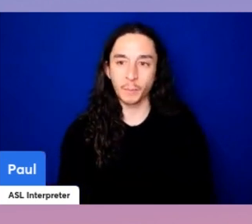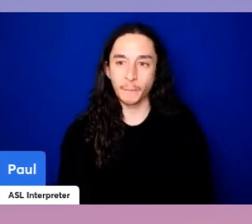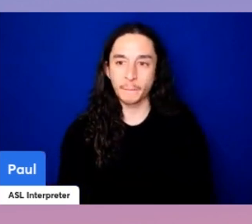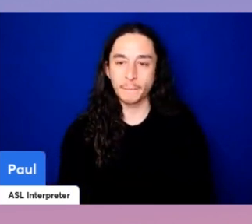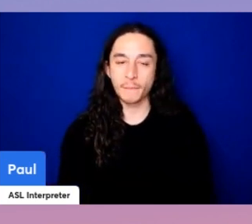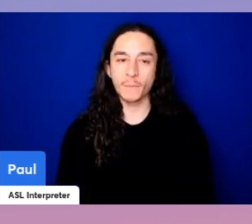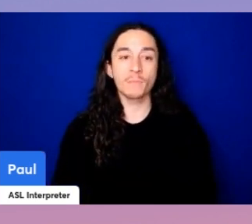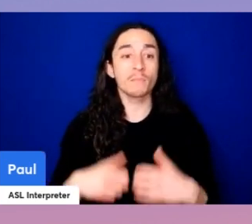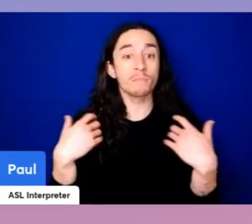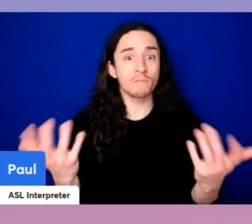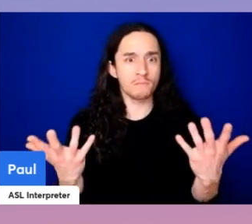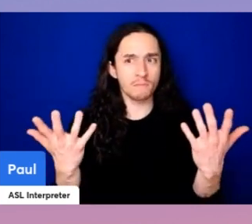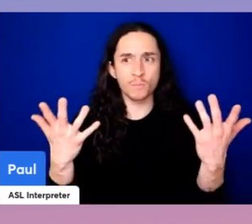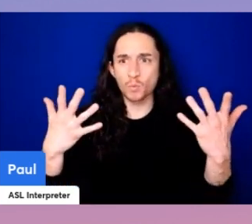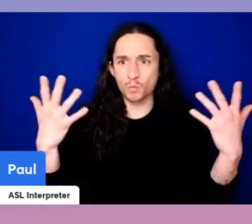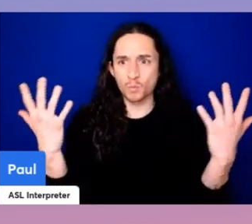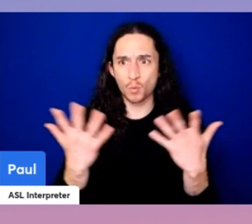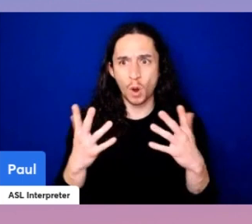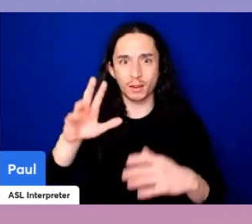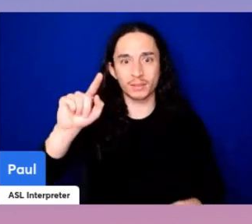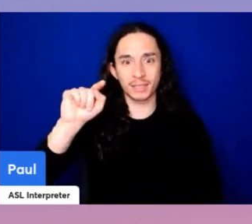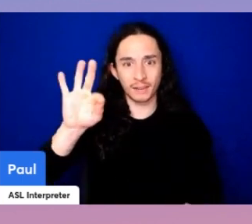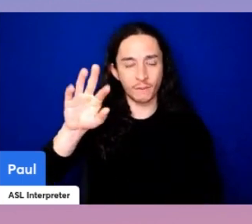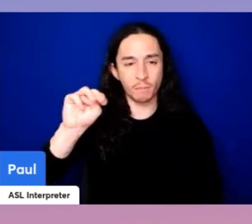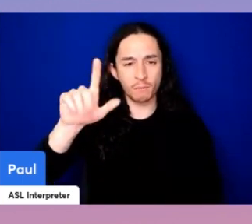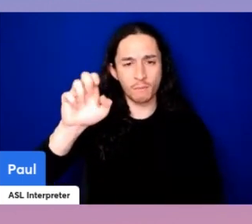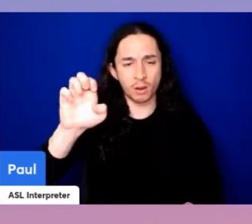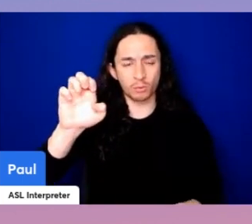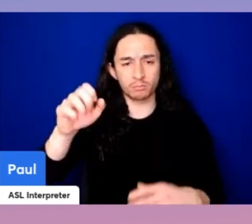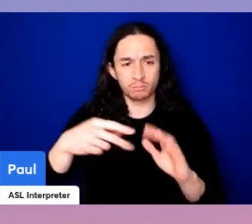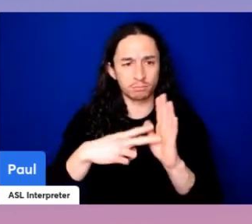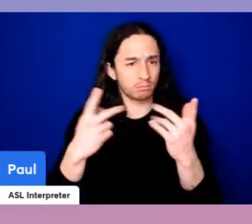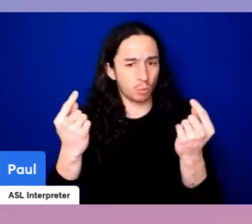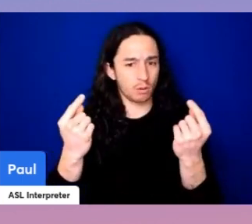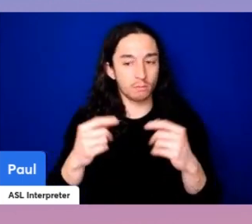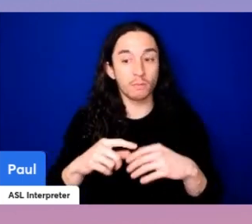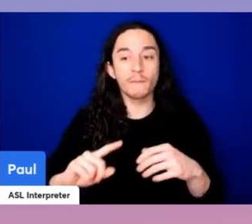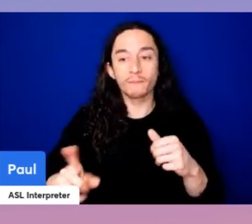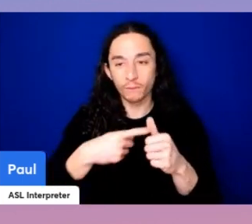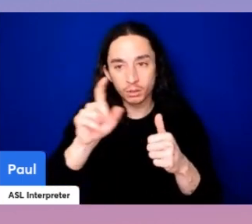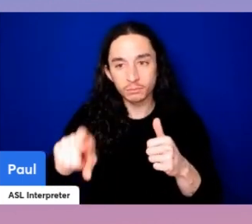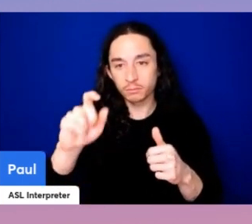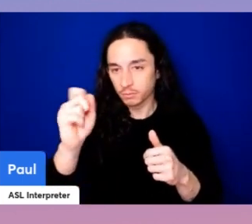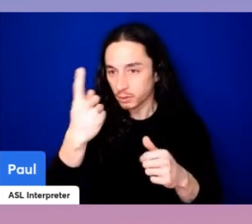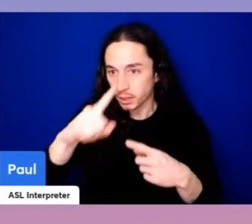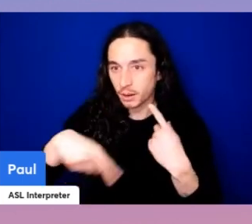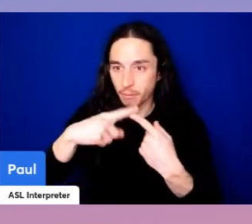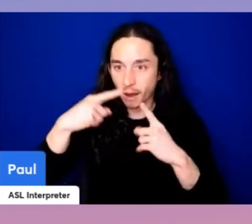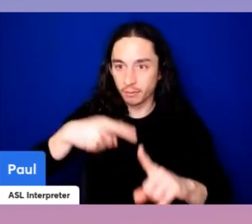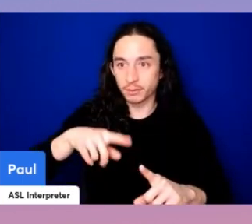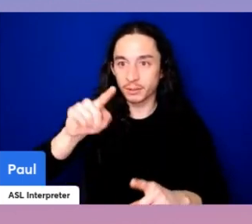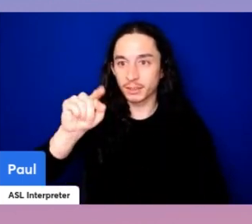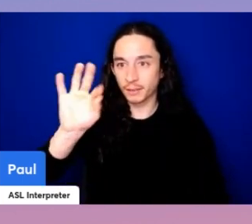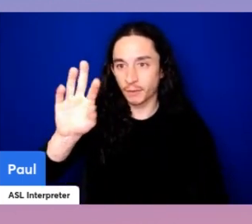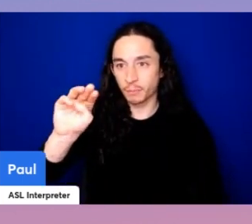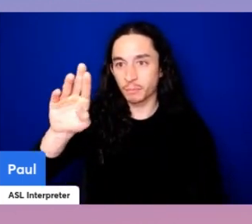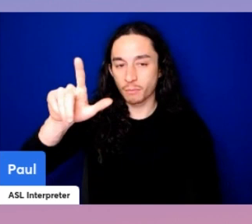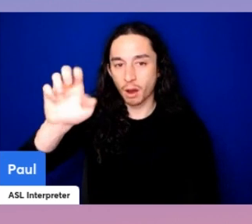So what is Terraform modules? We need to understand first about Terraform modules.